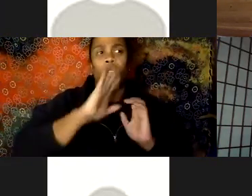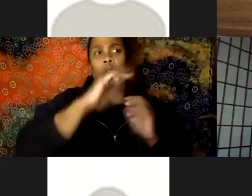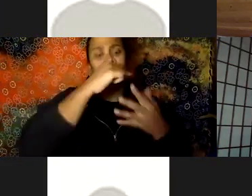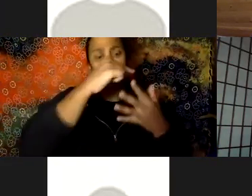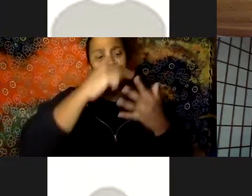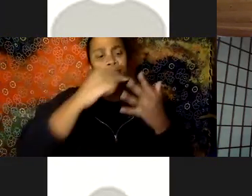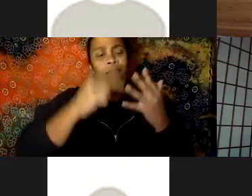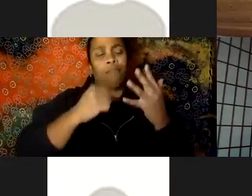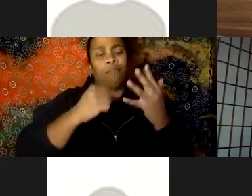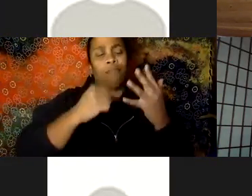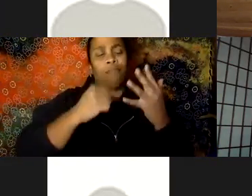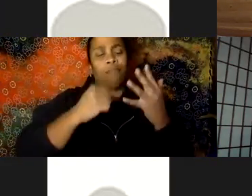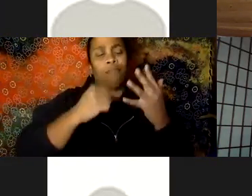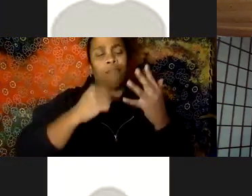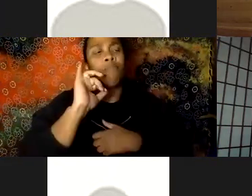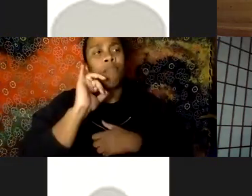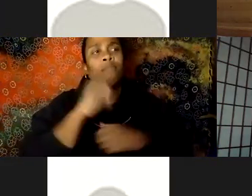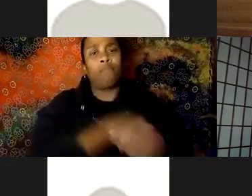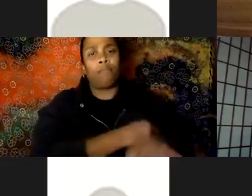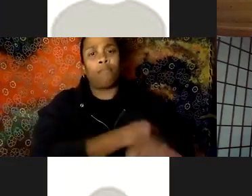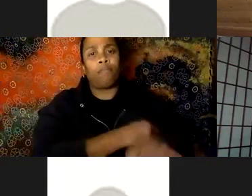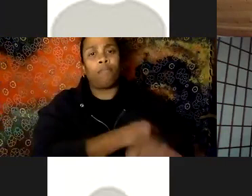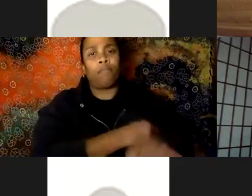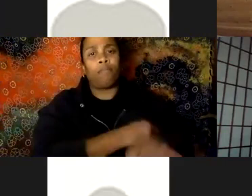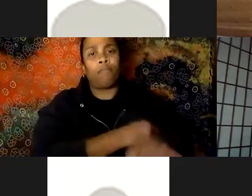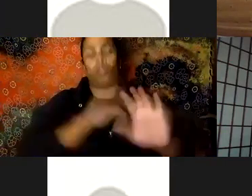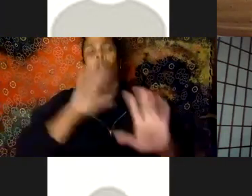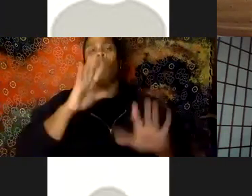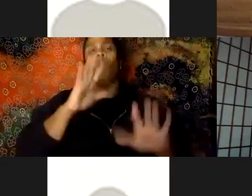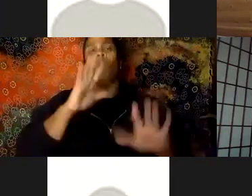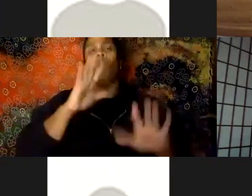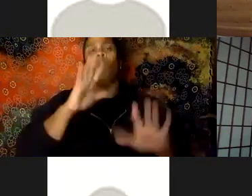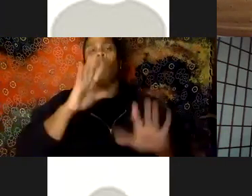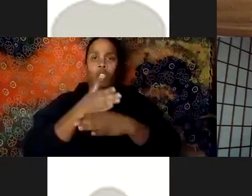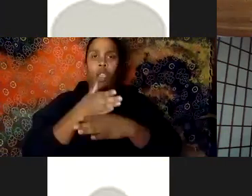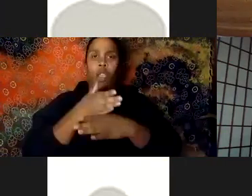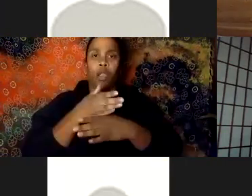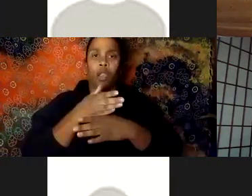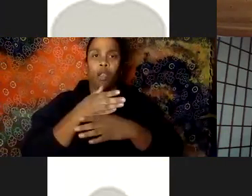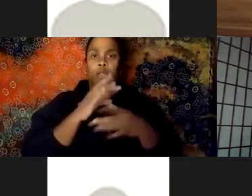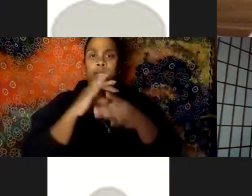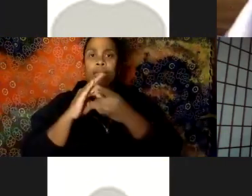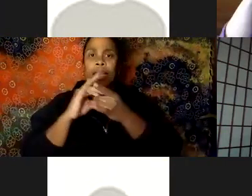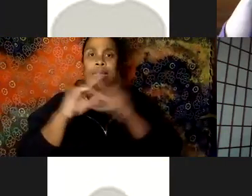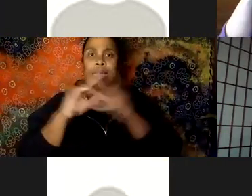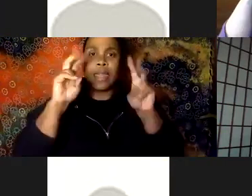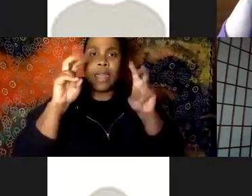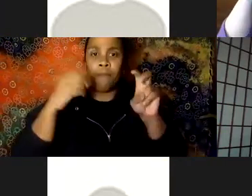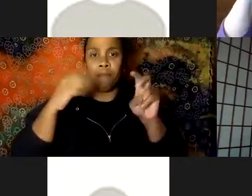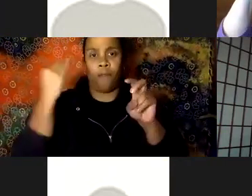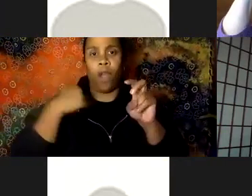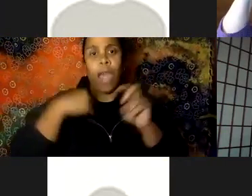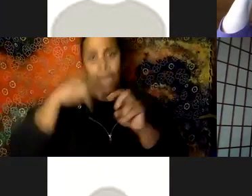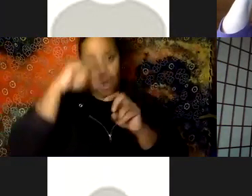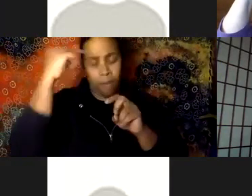Yeah, that's what I'm sharing tonight. Maybe if I share a little about the theme, I have had a black cat. But I think my grandmother, I love that I have a